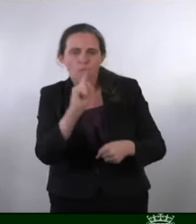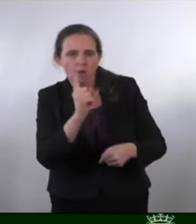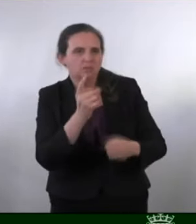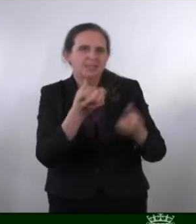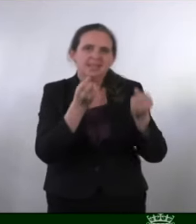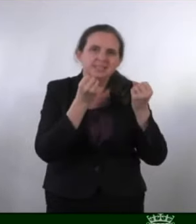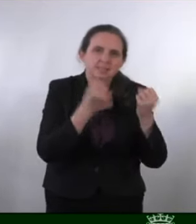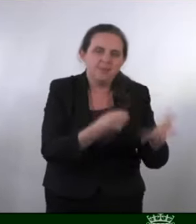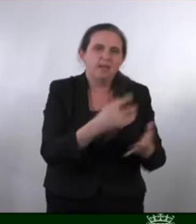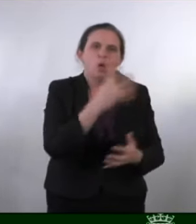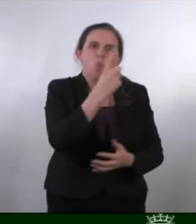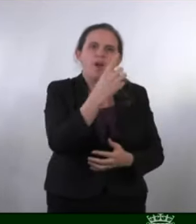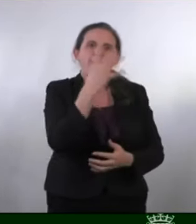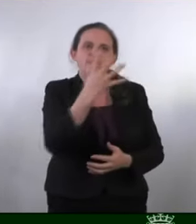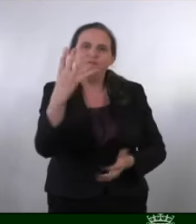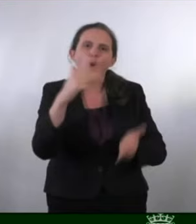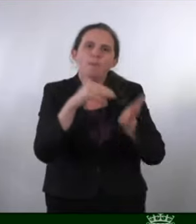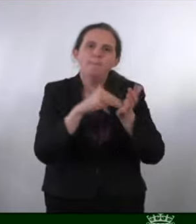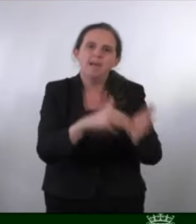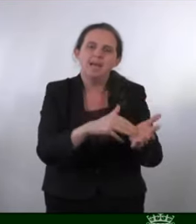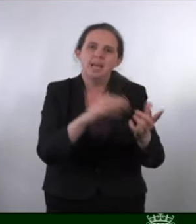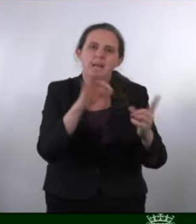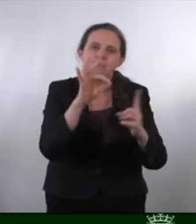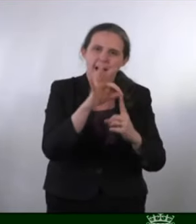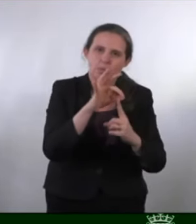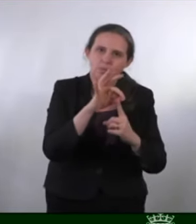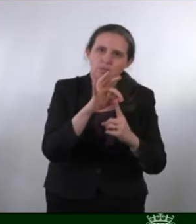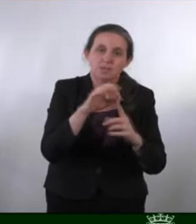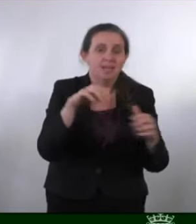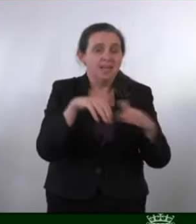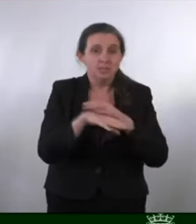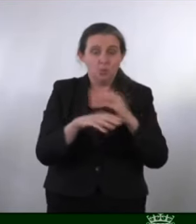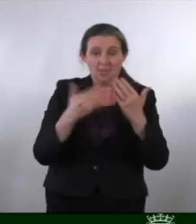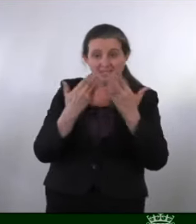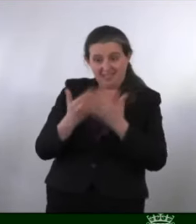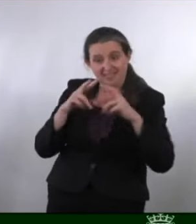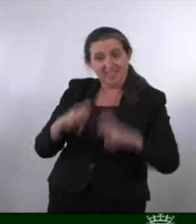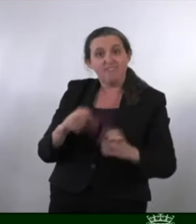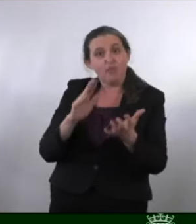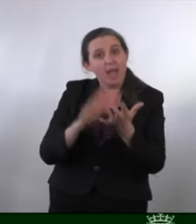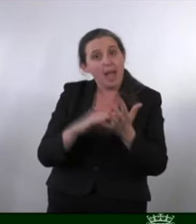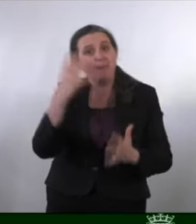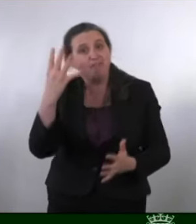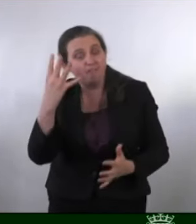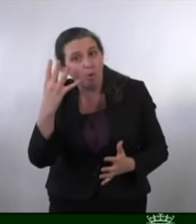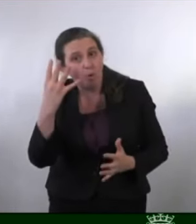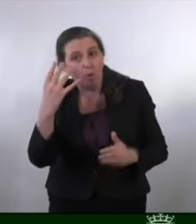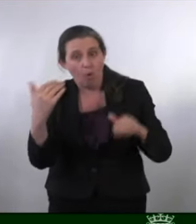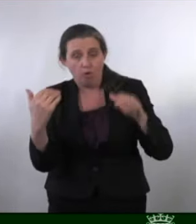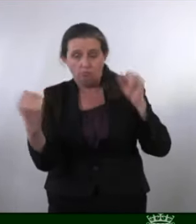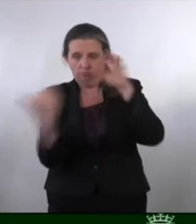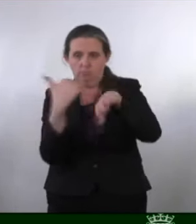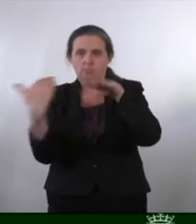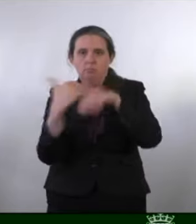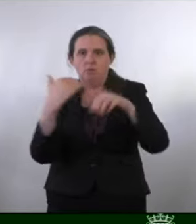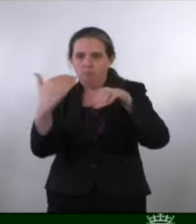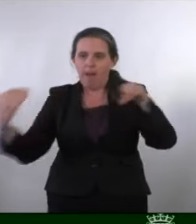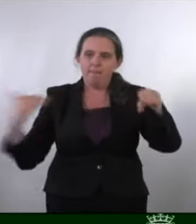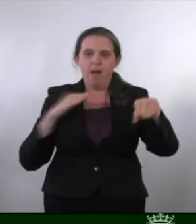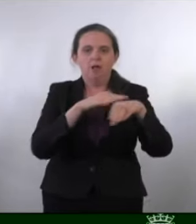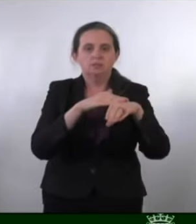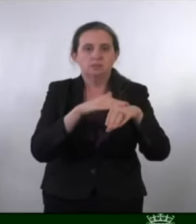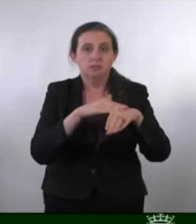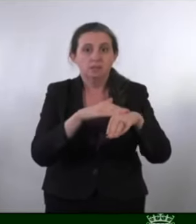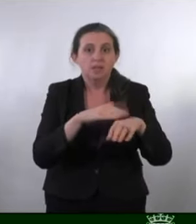Speaker, on a study into the M4 bypass, and then decided not to proceed with the bypass. That's not the approach this